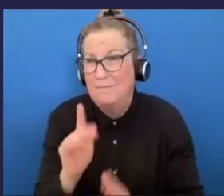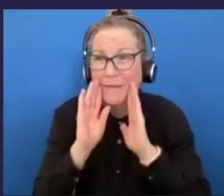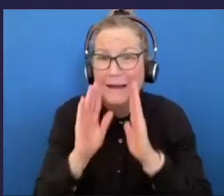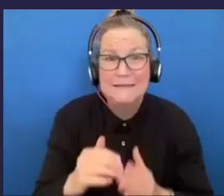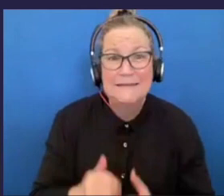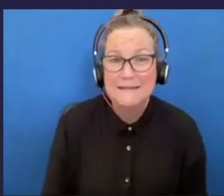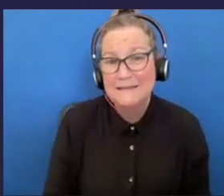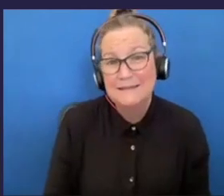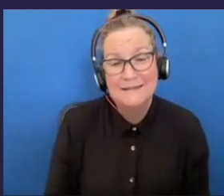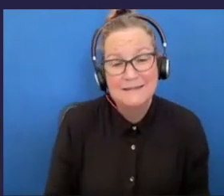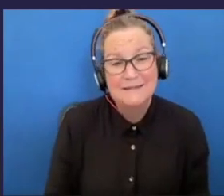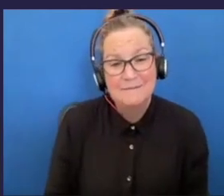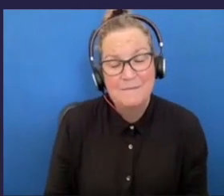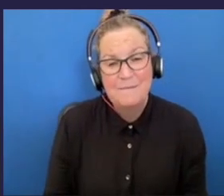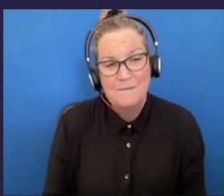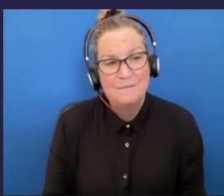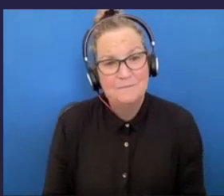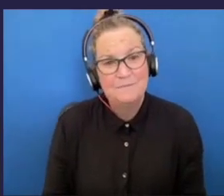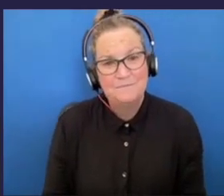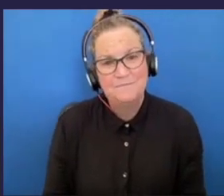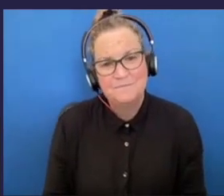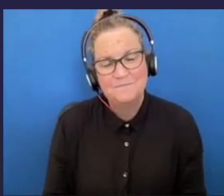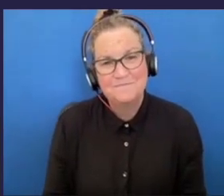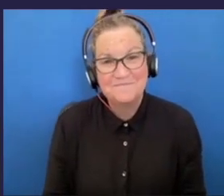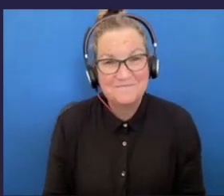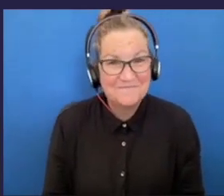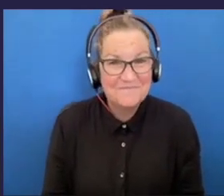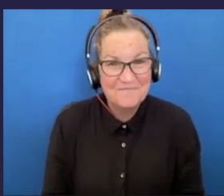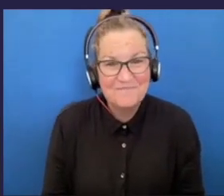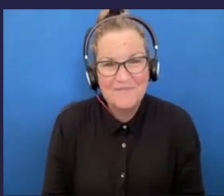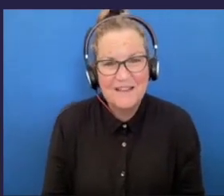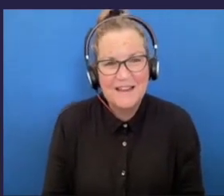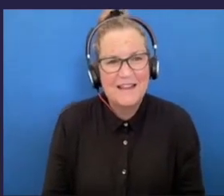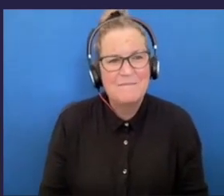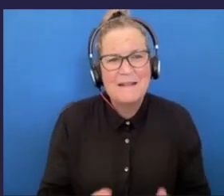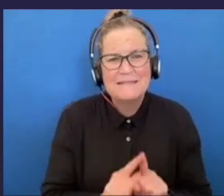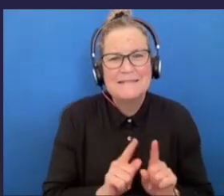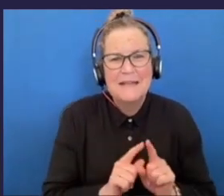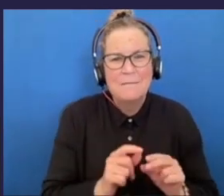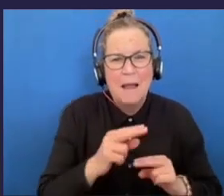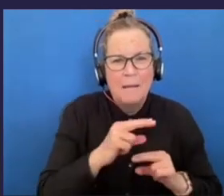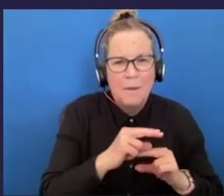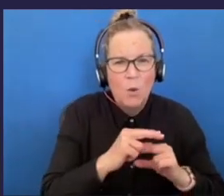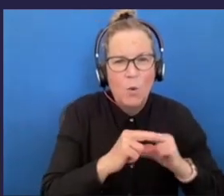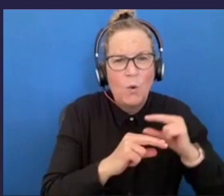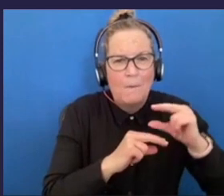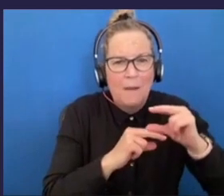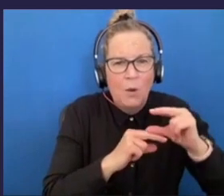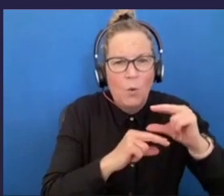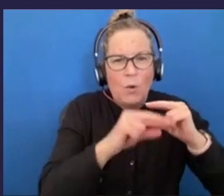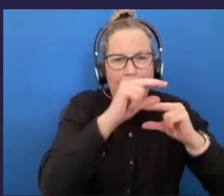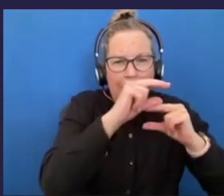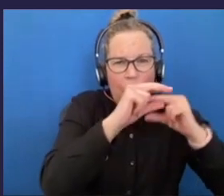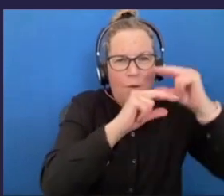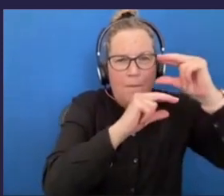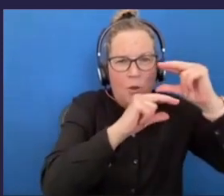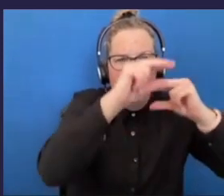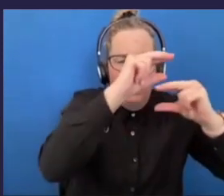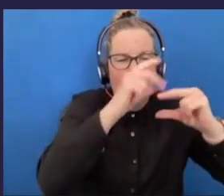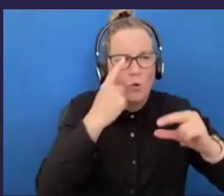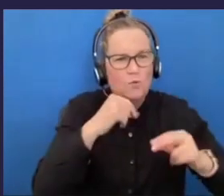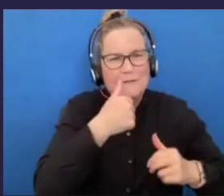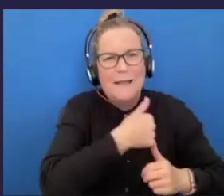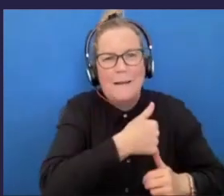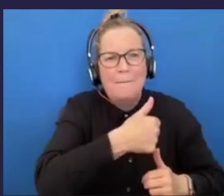So it's, as I said, it's like the layers in the house and we want to keep adding to it and we do want to see people progress.